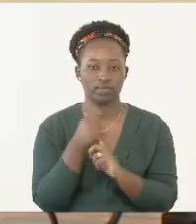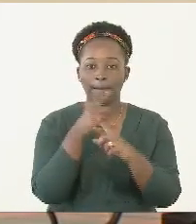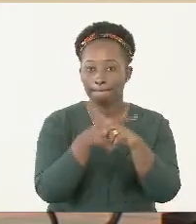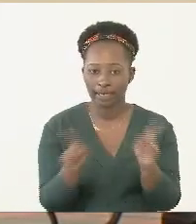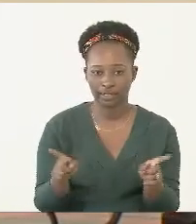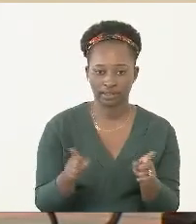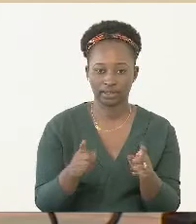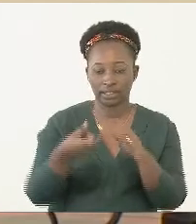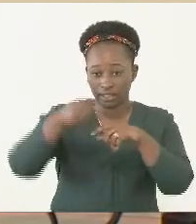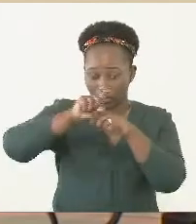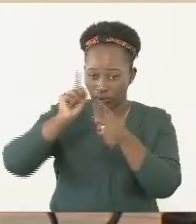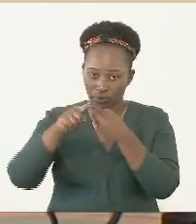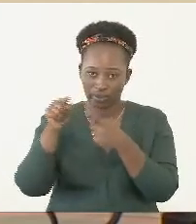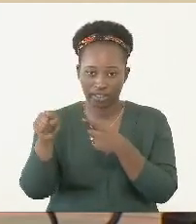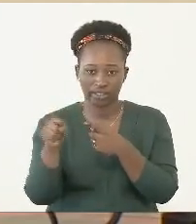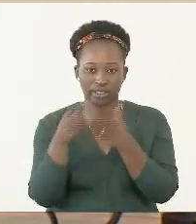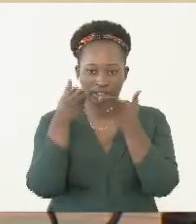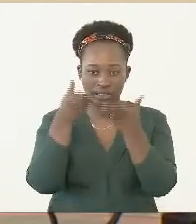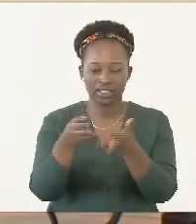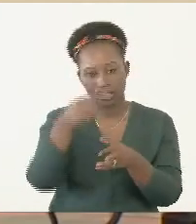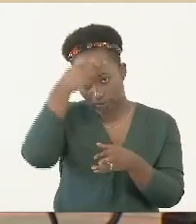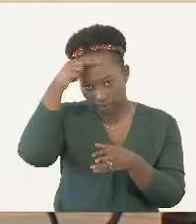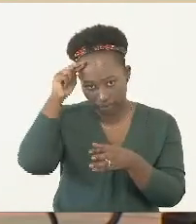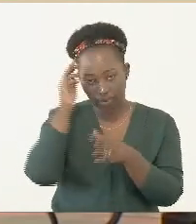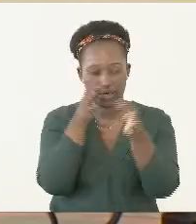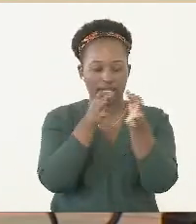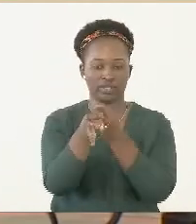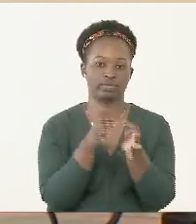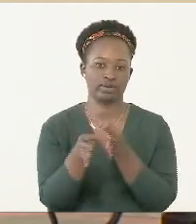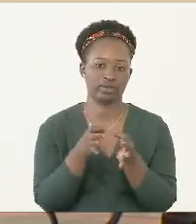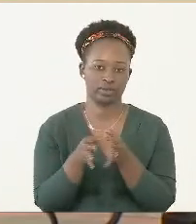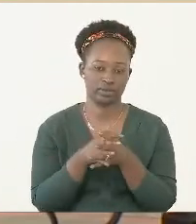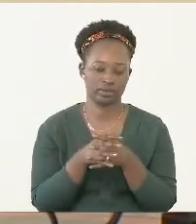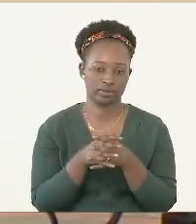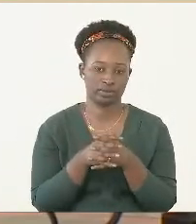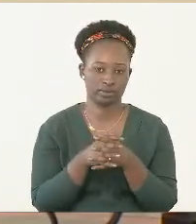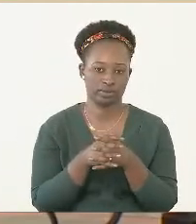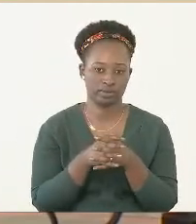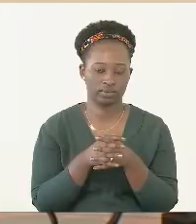But, in addition to that, give a reasoned explanation